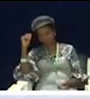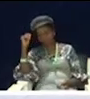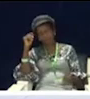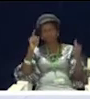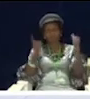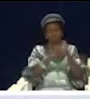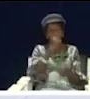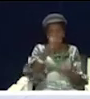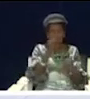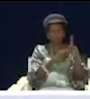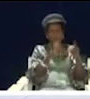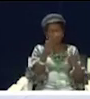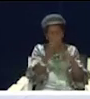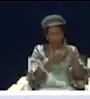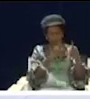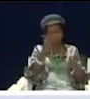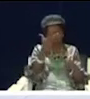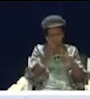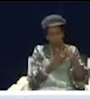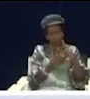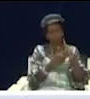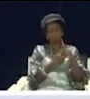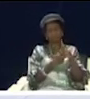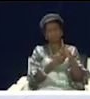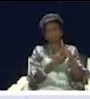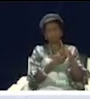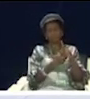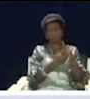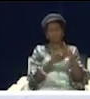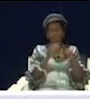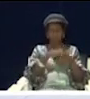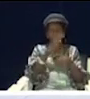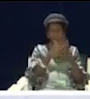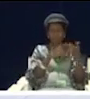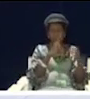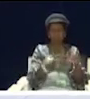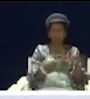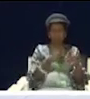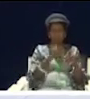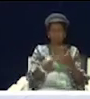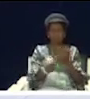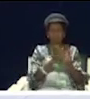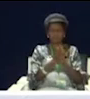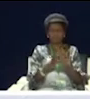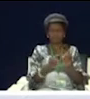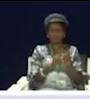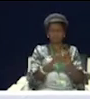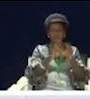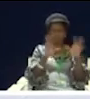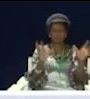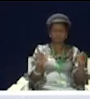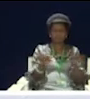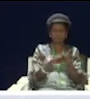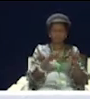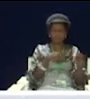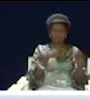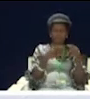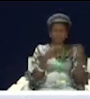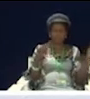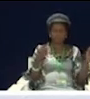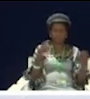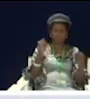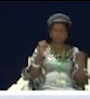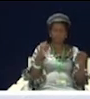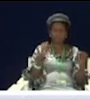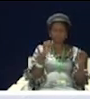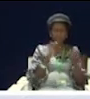First month, second month, third month. After some time, it became clear to even my enemies that